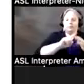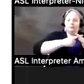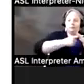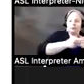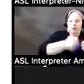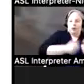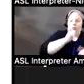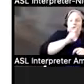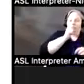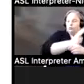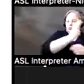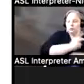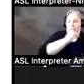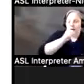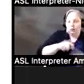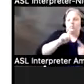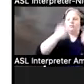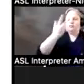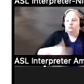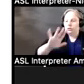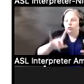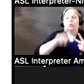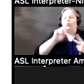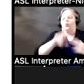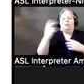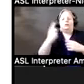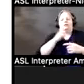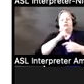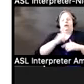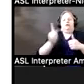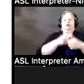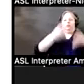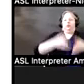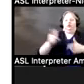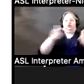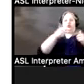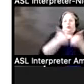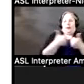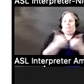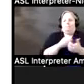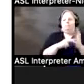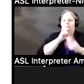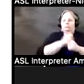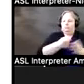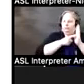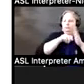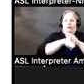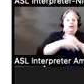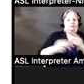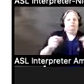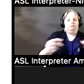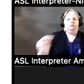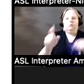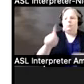really have to use it until they want to be done playing? Or is it something like shooting in a first-person shooter game where they're going to be able to access that really quickly and all